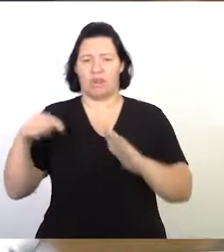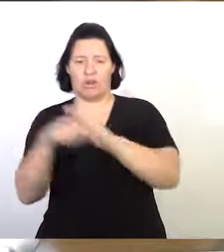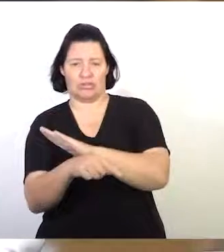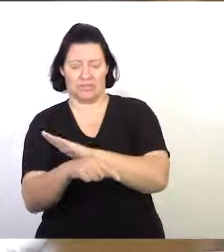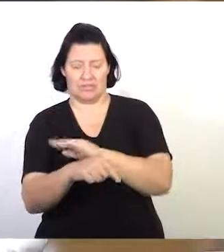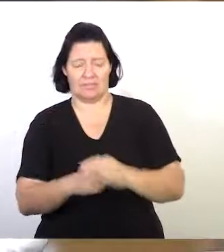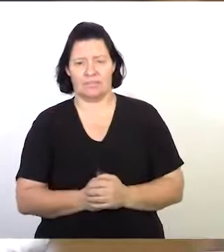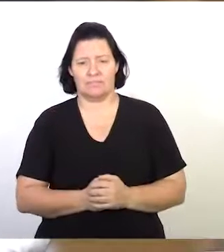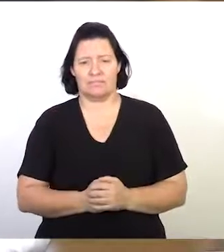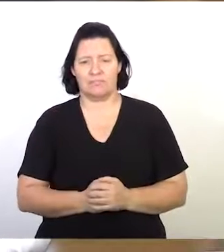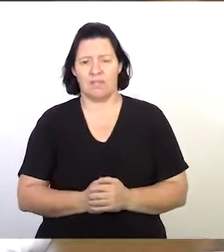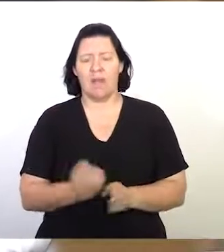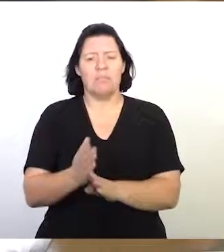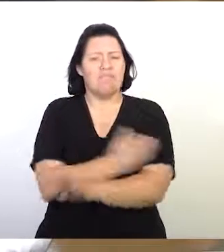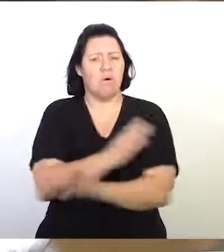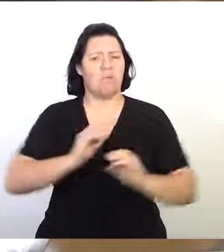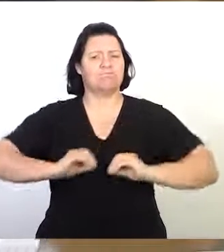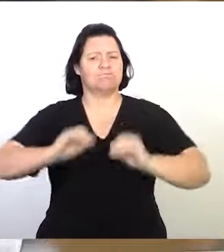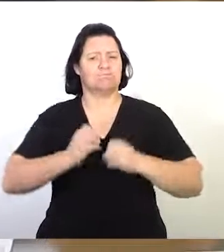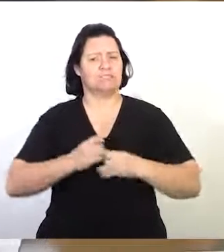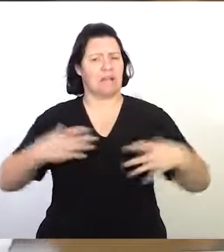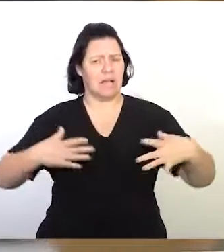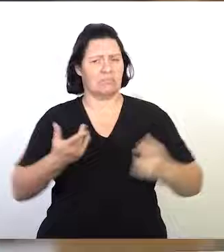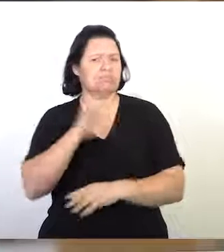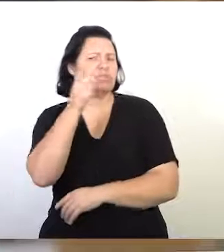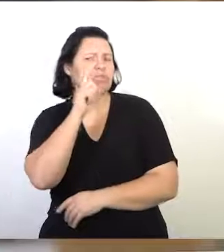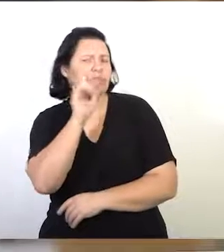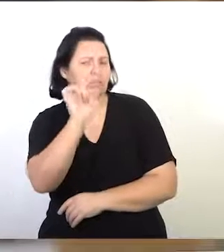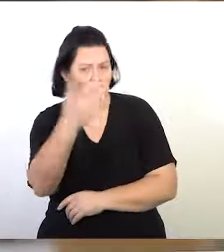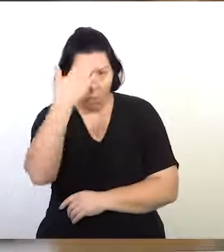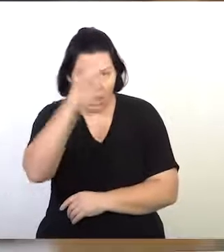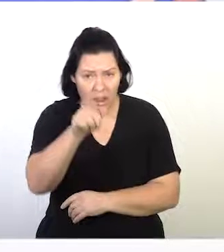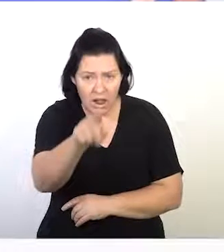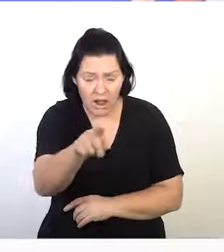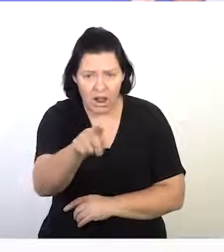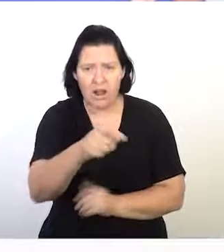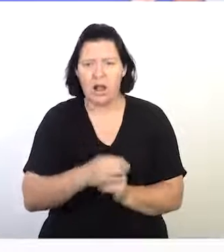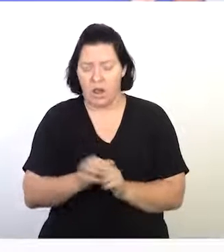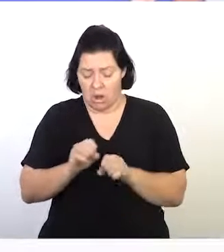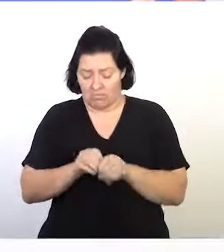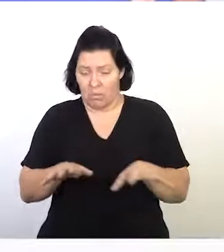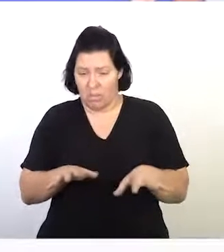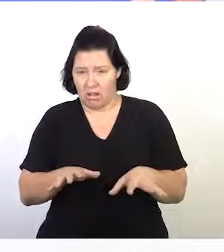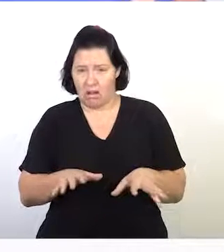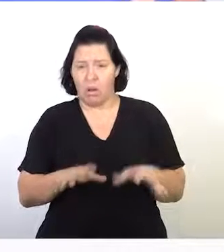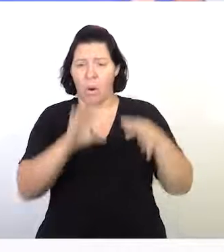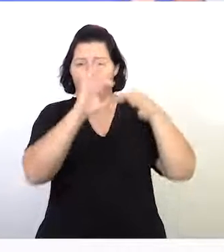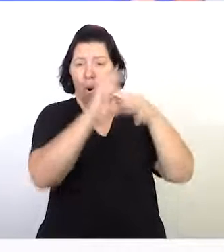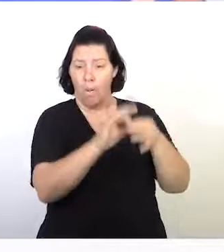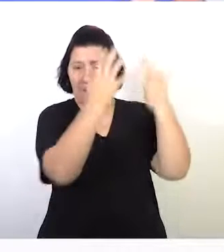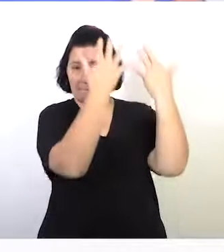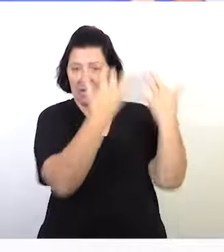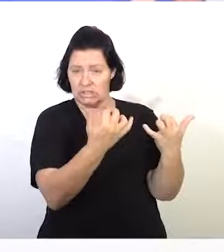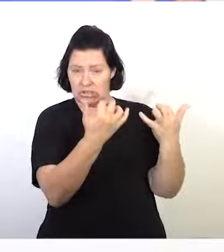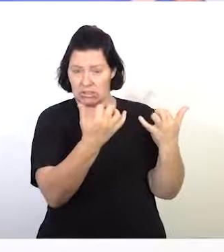Now, before I continue with this lesson, I want to check something with you. Did you know that generally a household's monthly budget